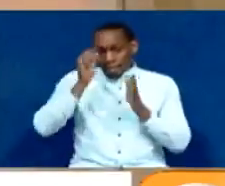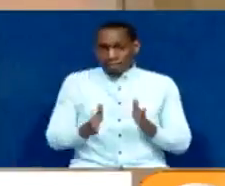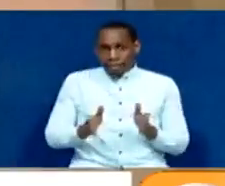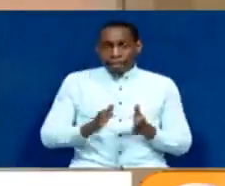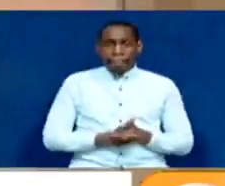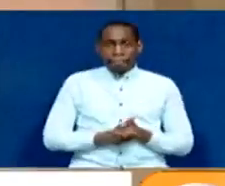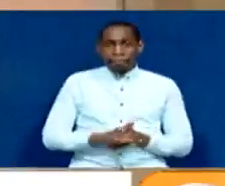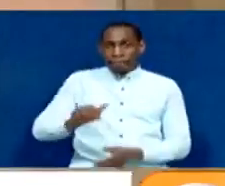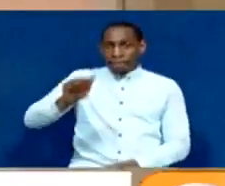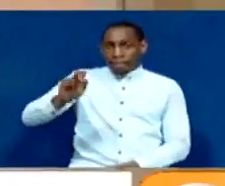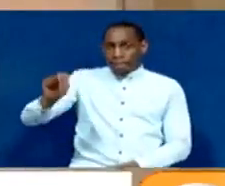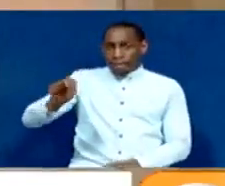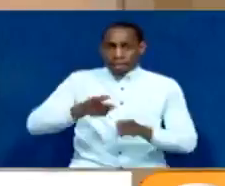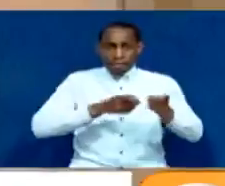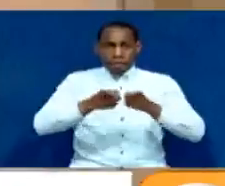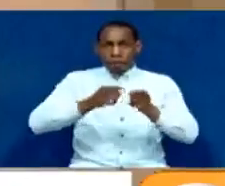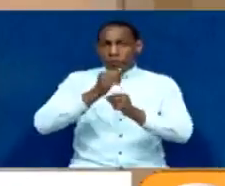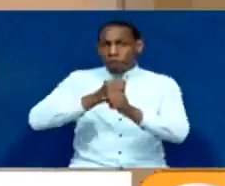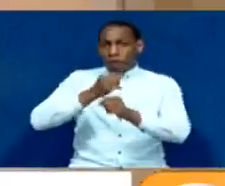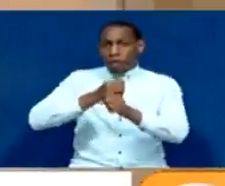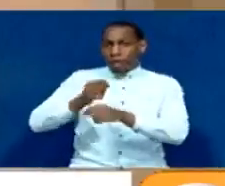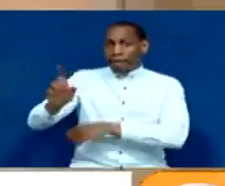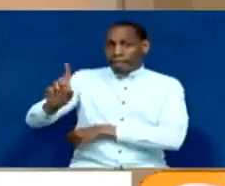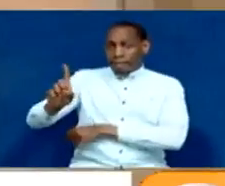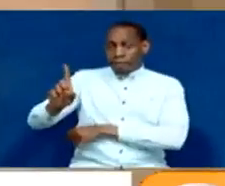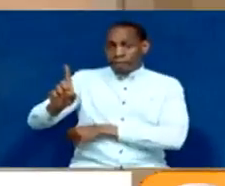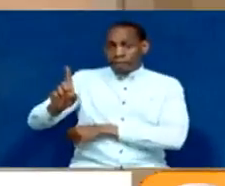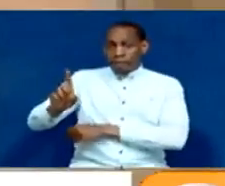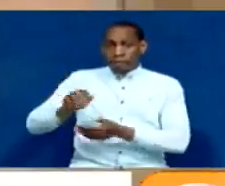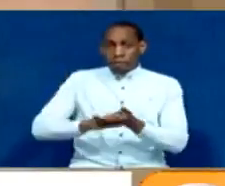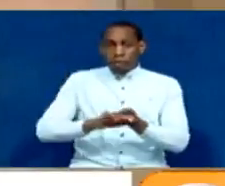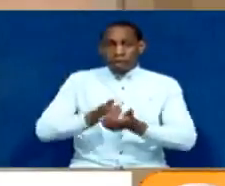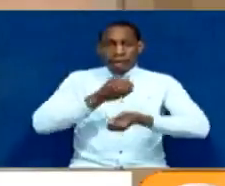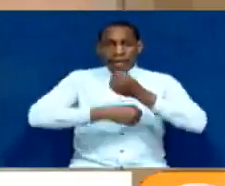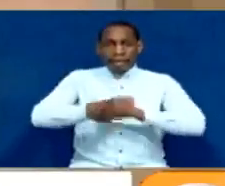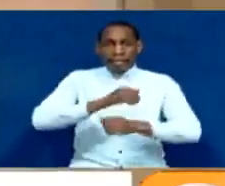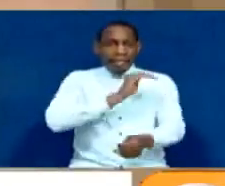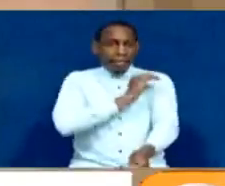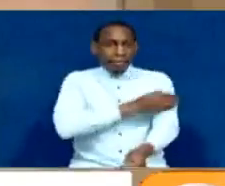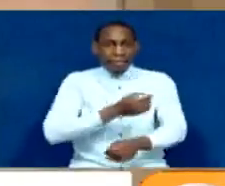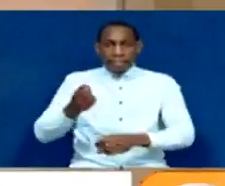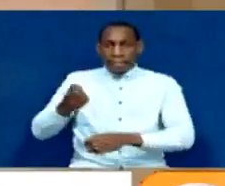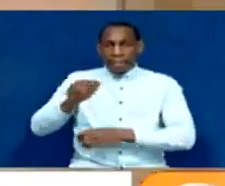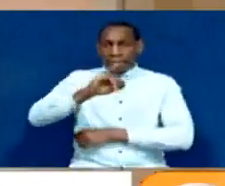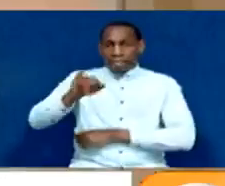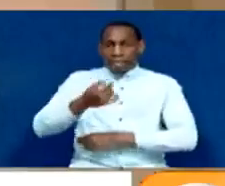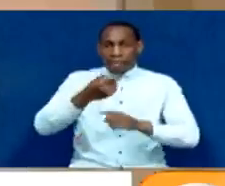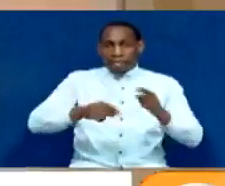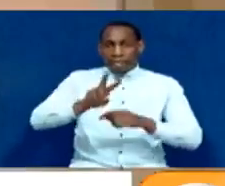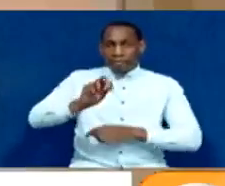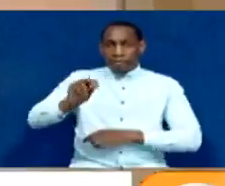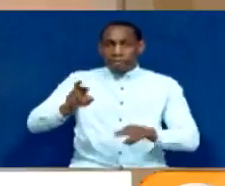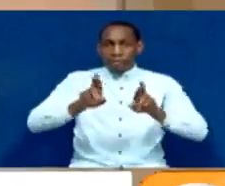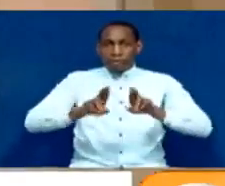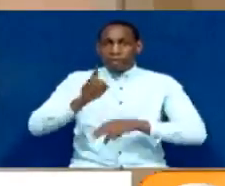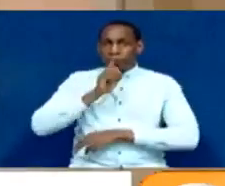governor. Anne Kananu, who has been running the affairs of the county on interim basis since January 2020, is set to